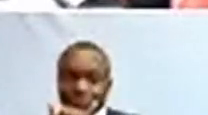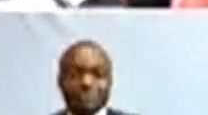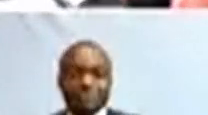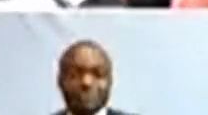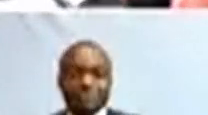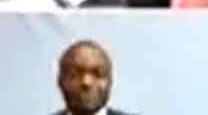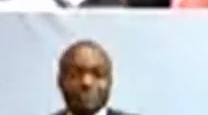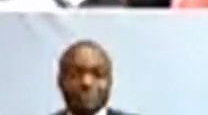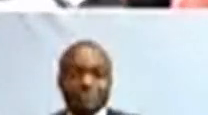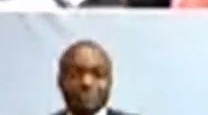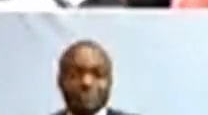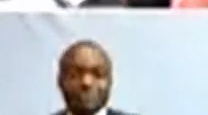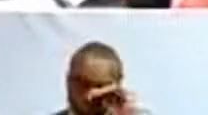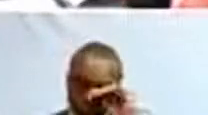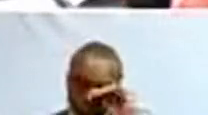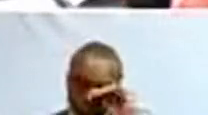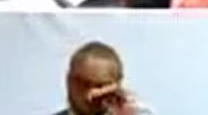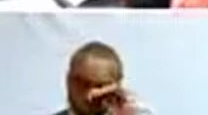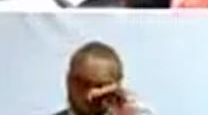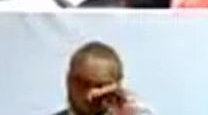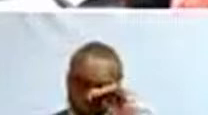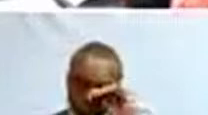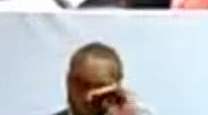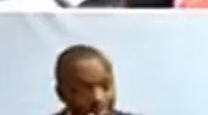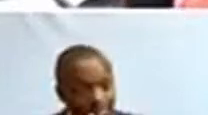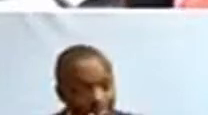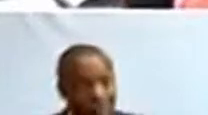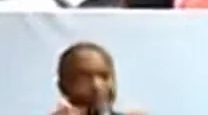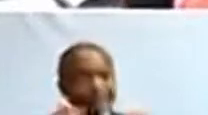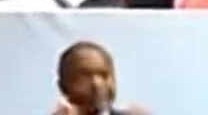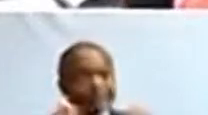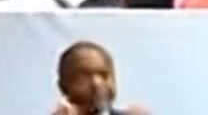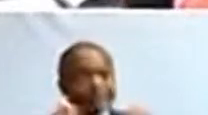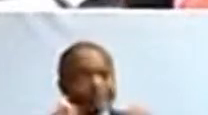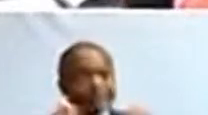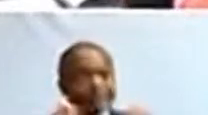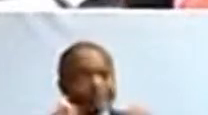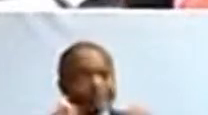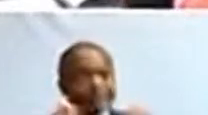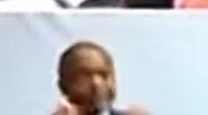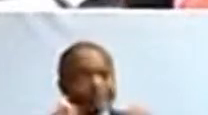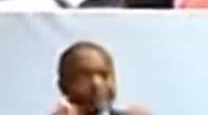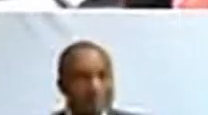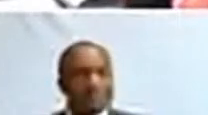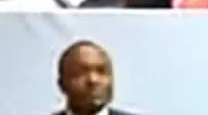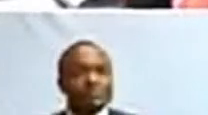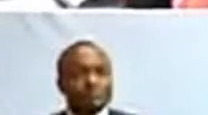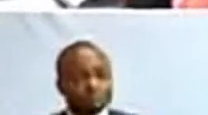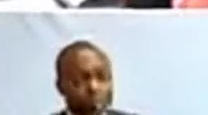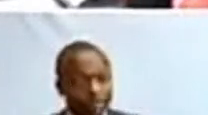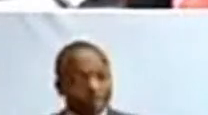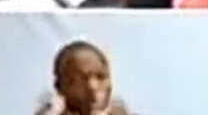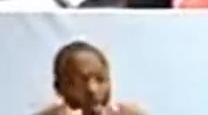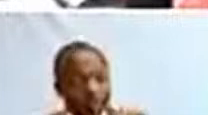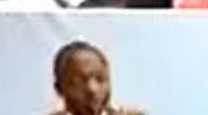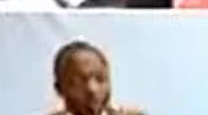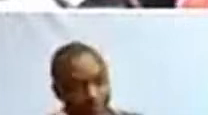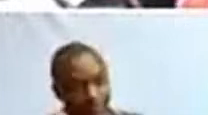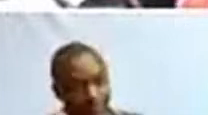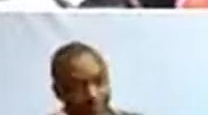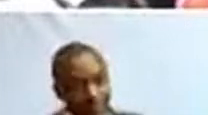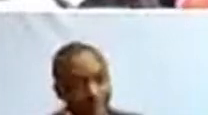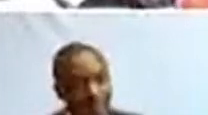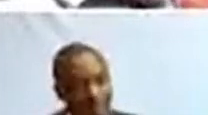this report. So I'm just asking you, yes. This team, Chama Council, Town Council team, you went through